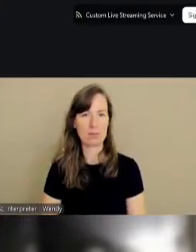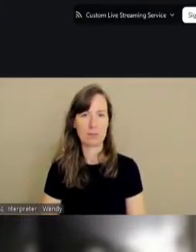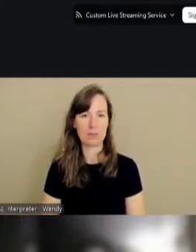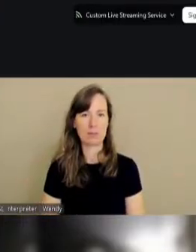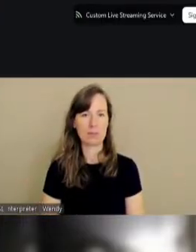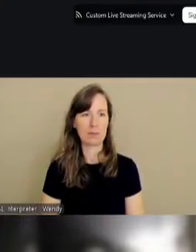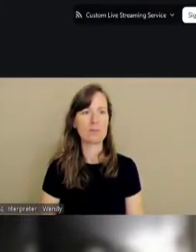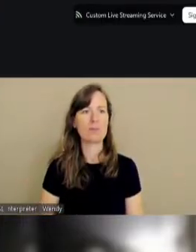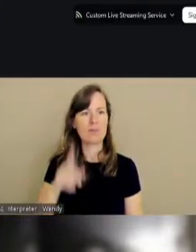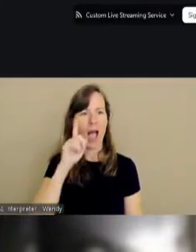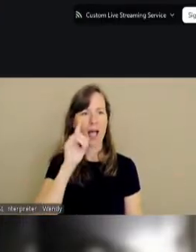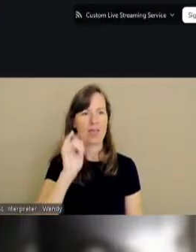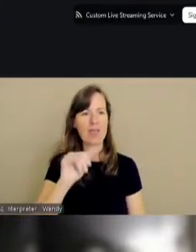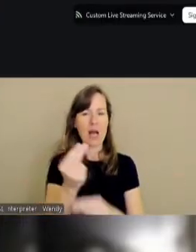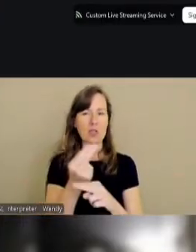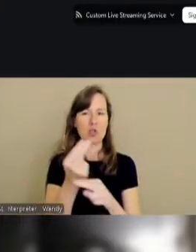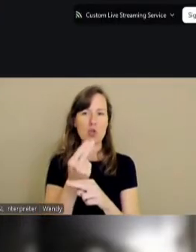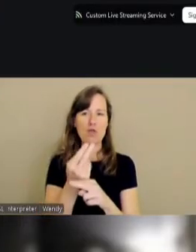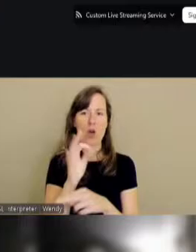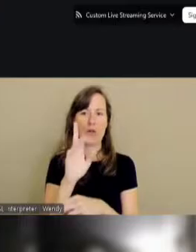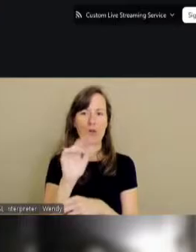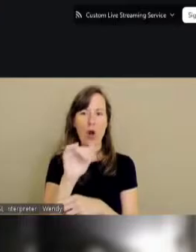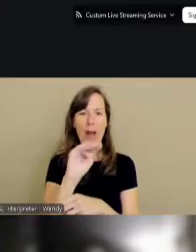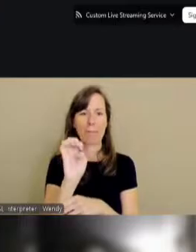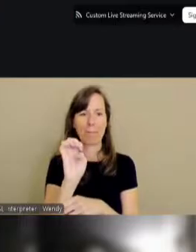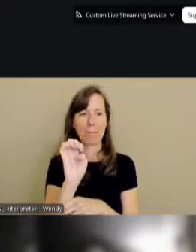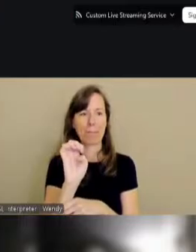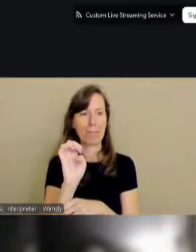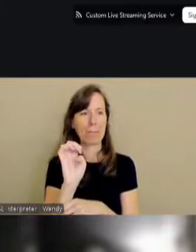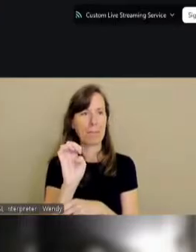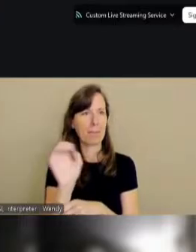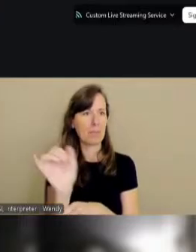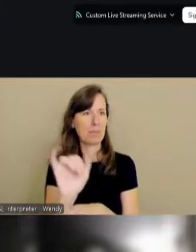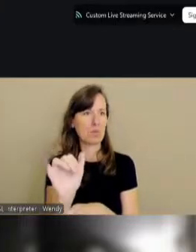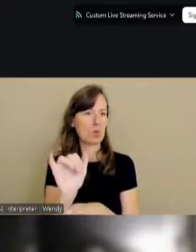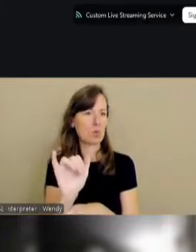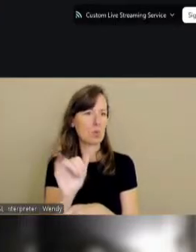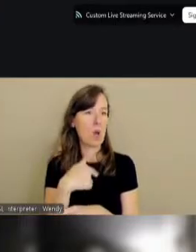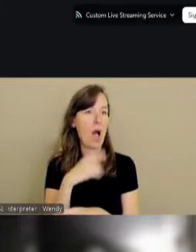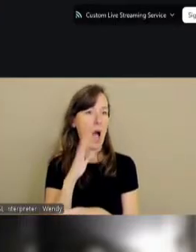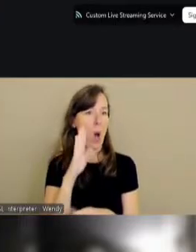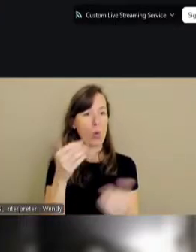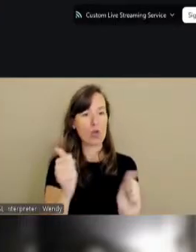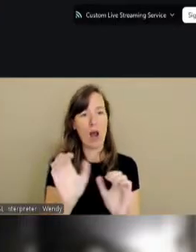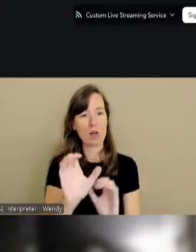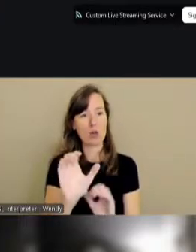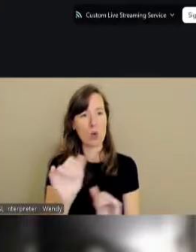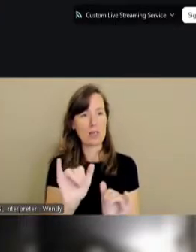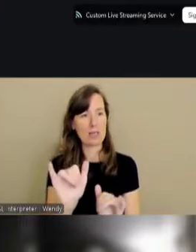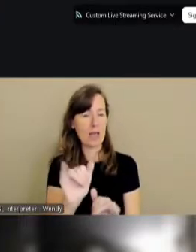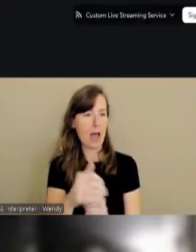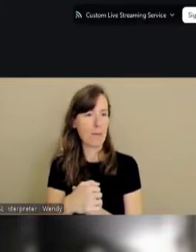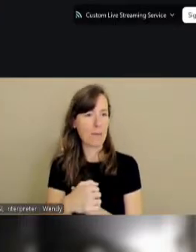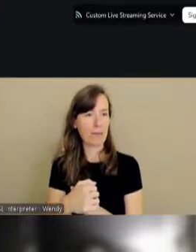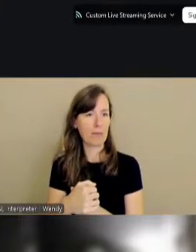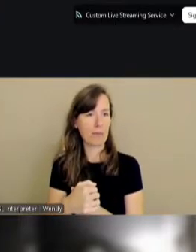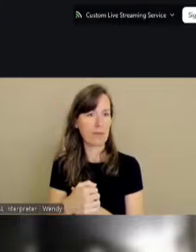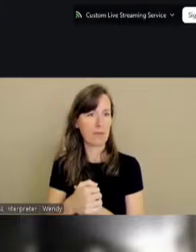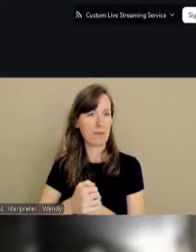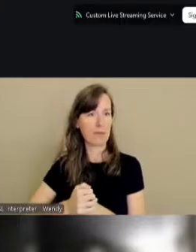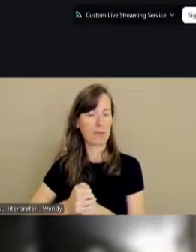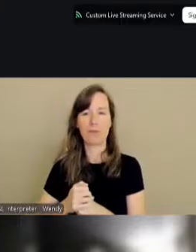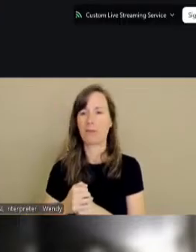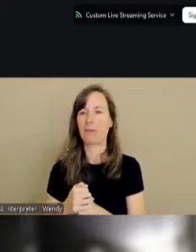I think that's a useful frame as well, and I will try to do the same. I'll try to do the